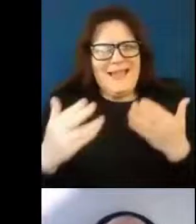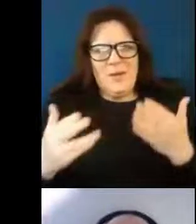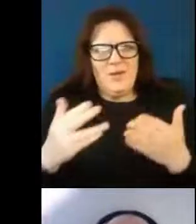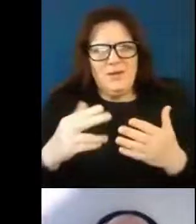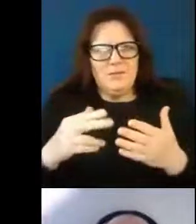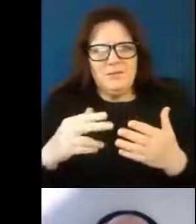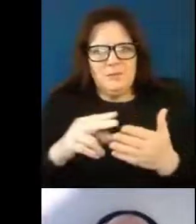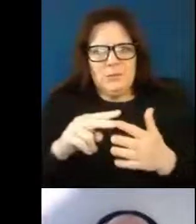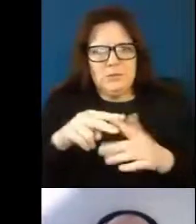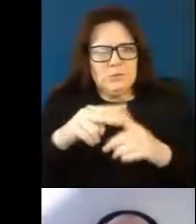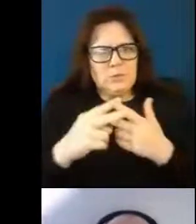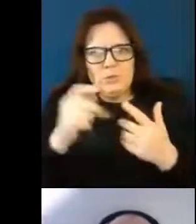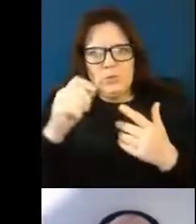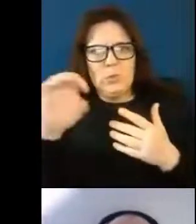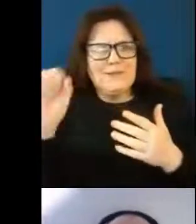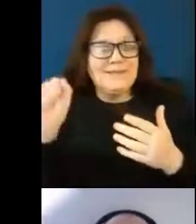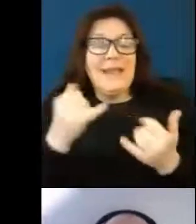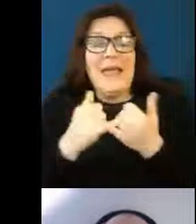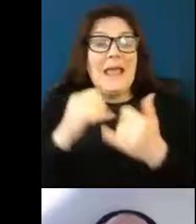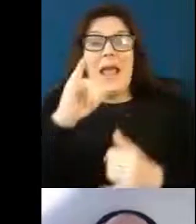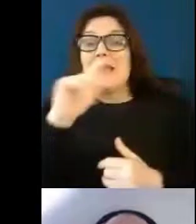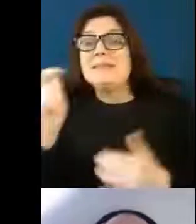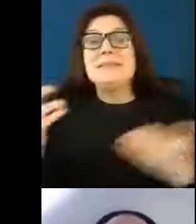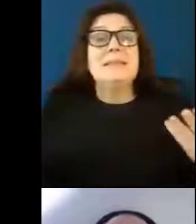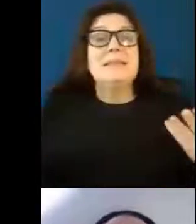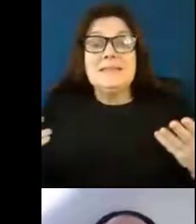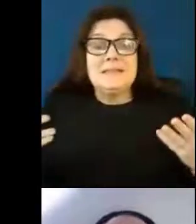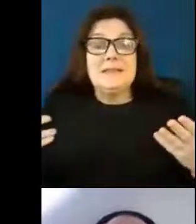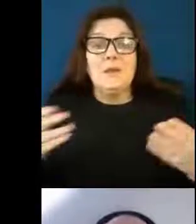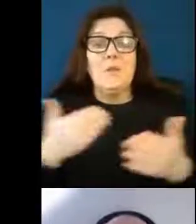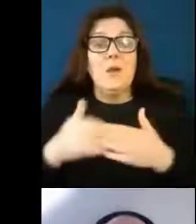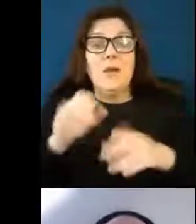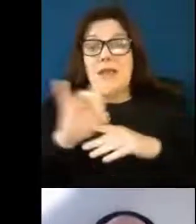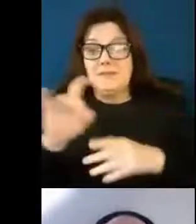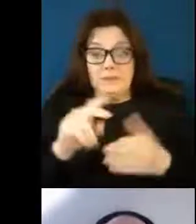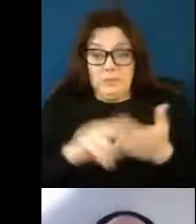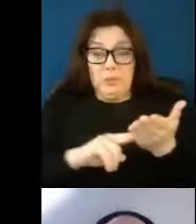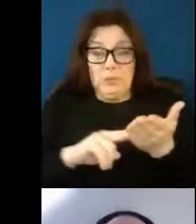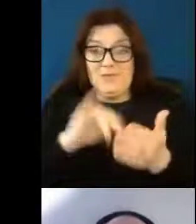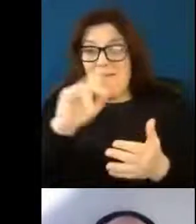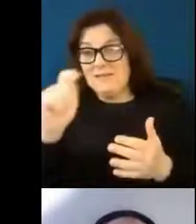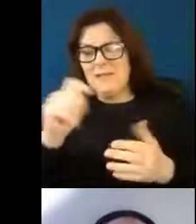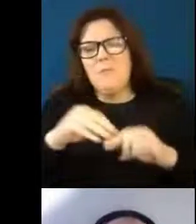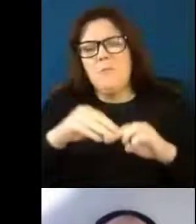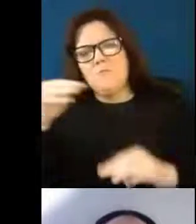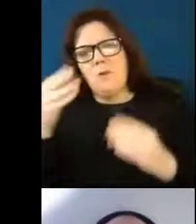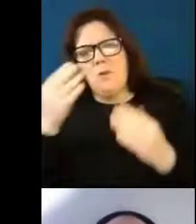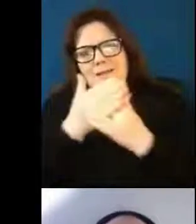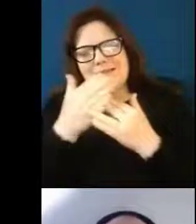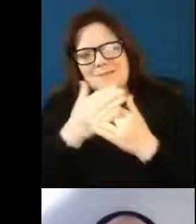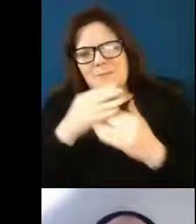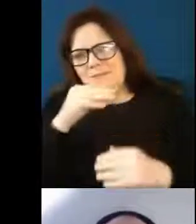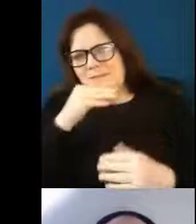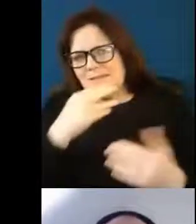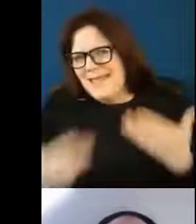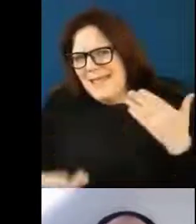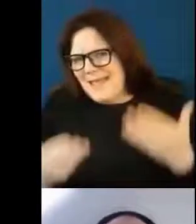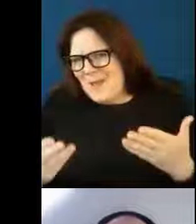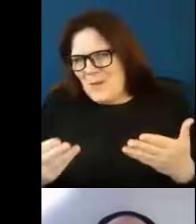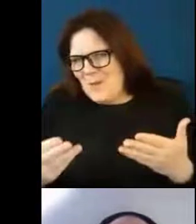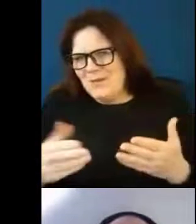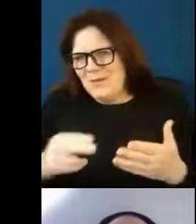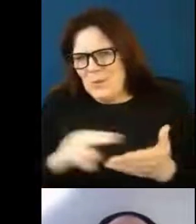use IT, for example, and how we can design IT to be more accessible and usable by